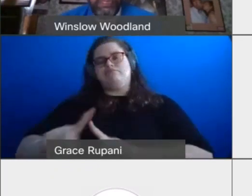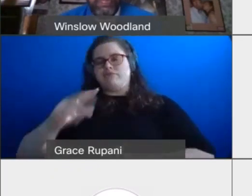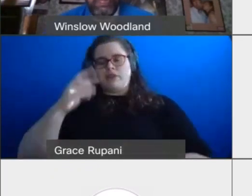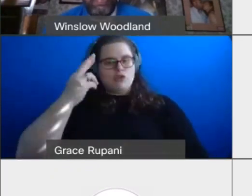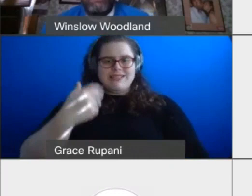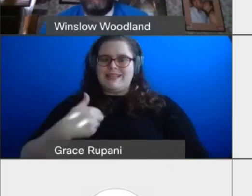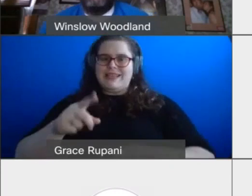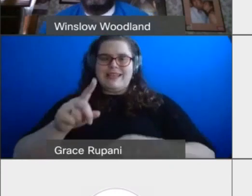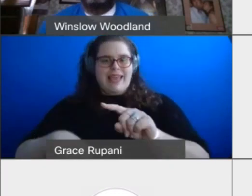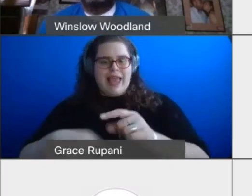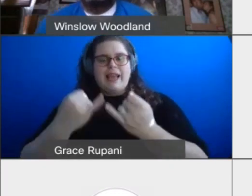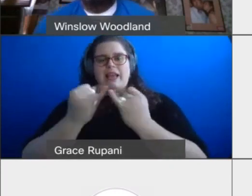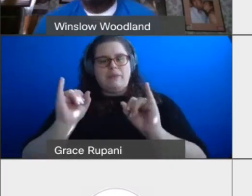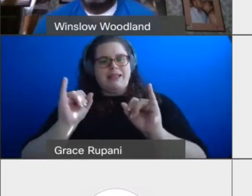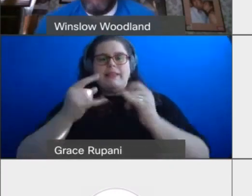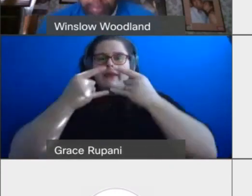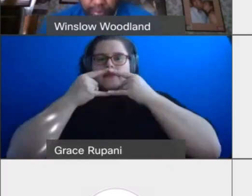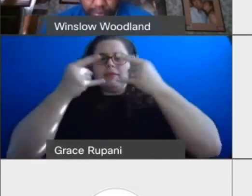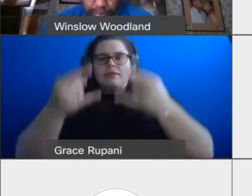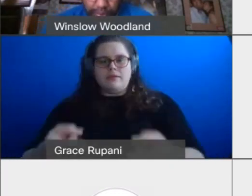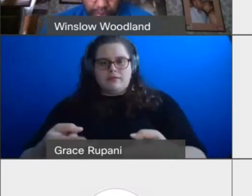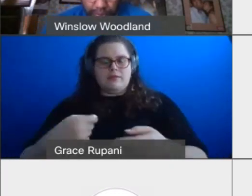able to independently remove a mask.